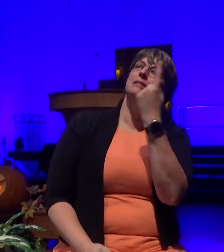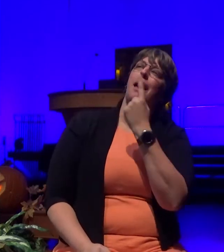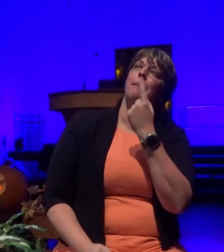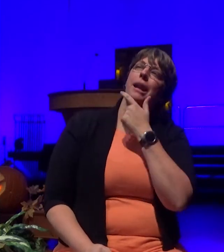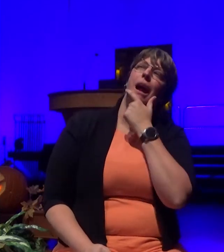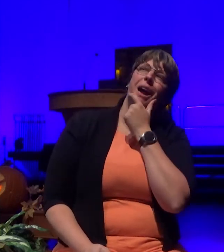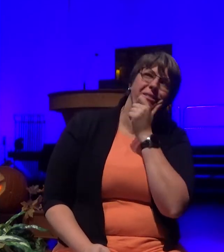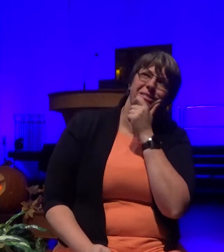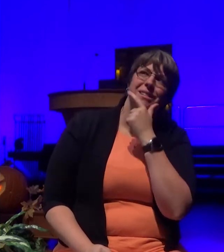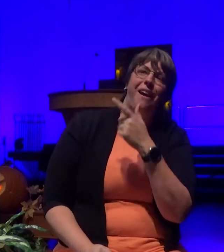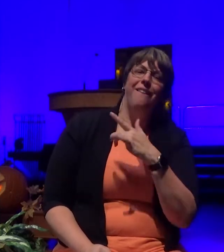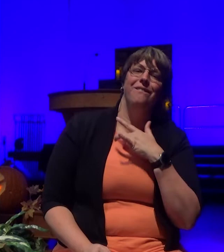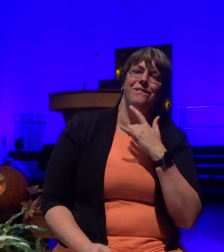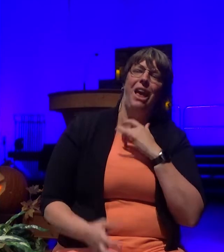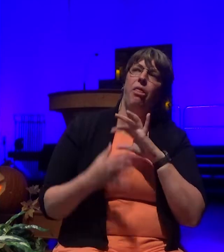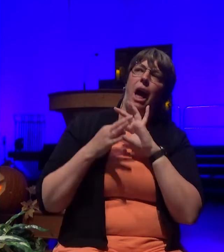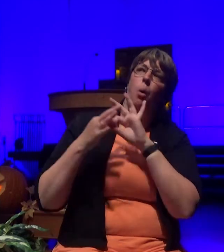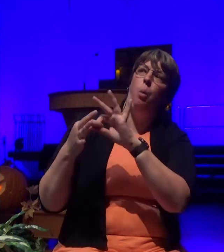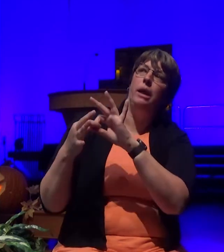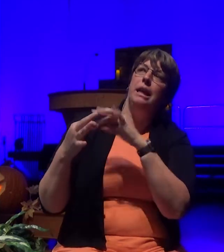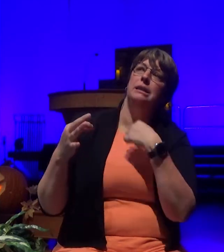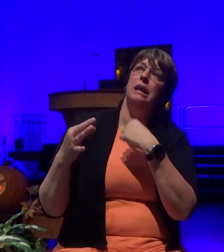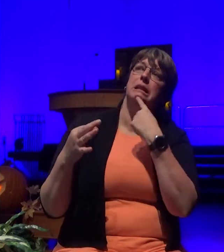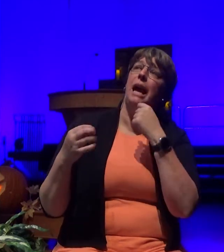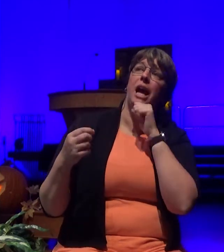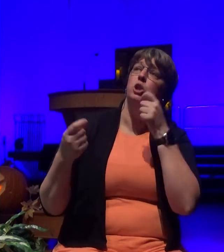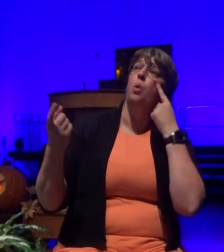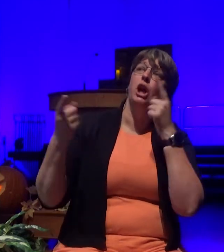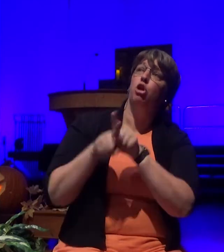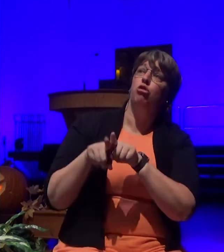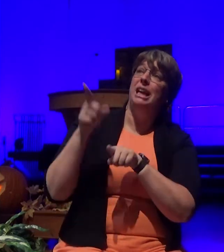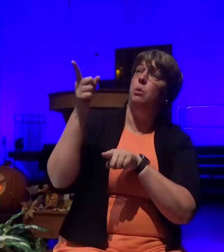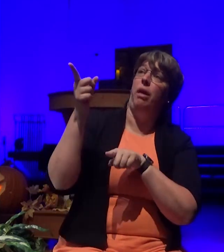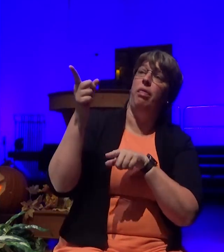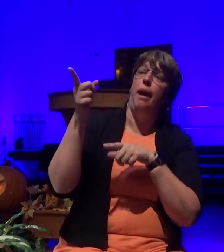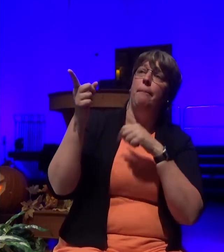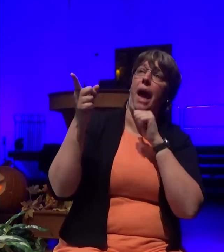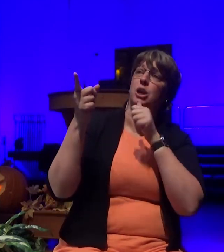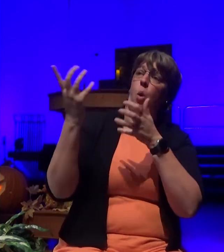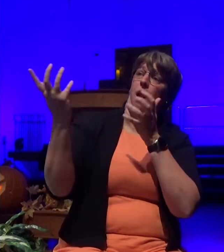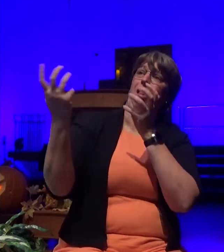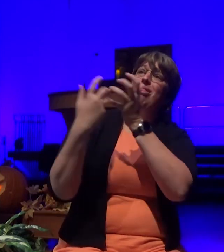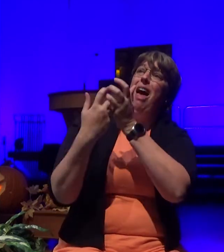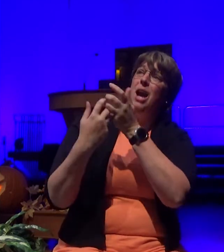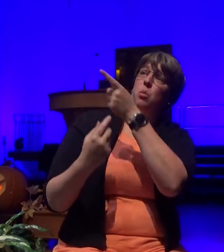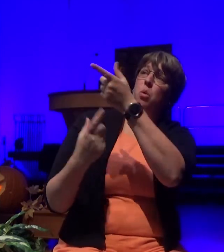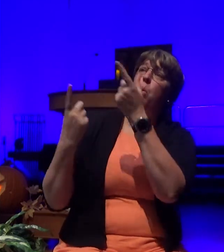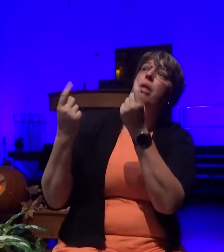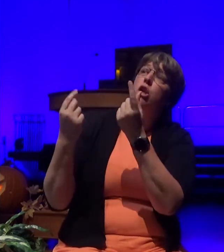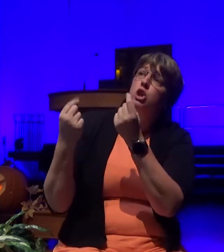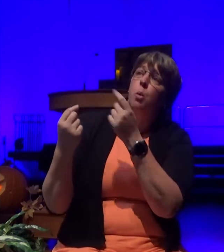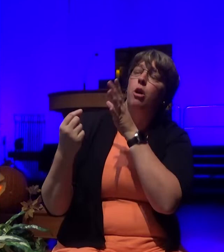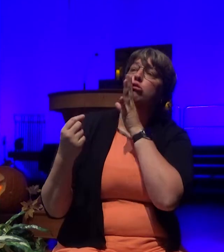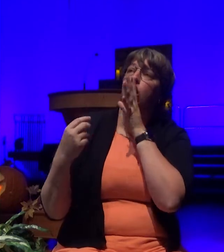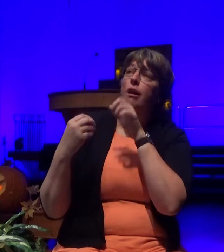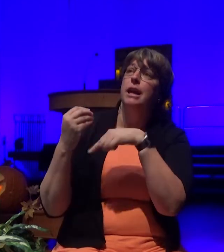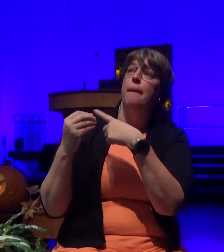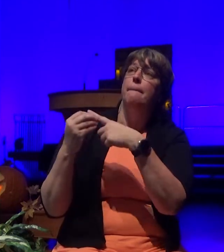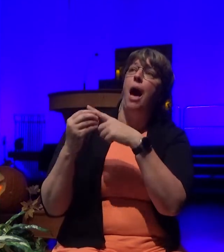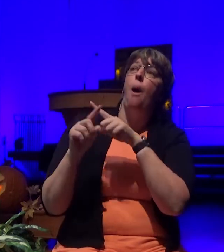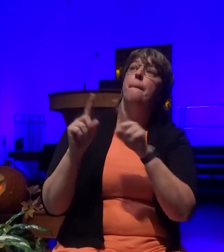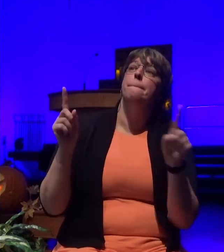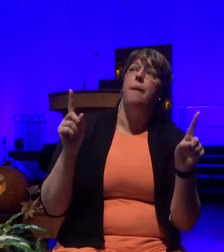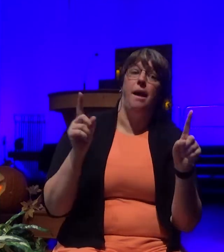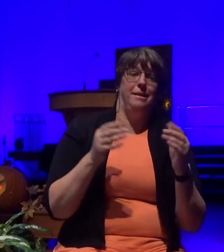one with, we can say, I don't agree with them, I don't align with what they're doing or what they're talking about. But in our Beyond